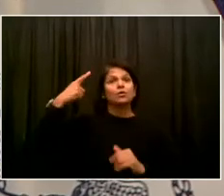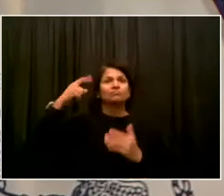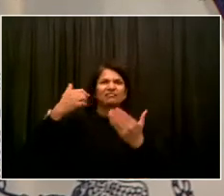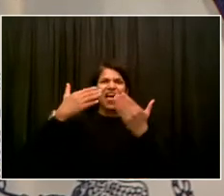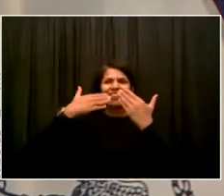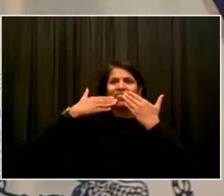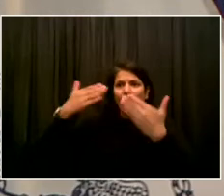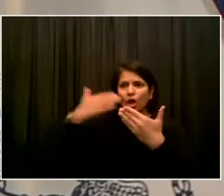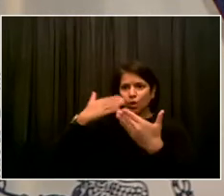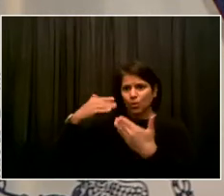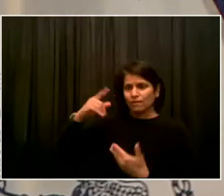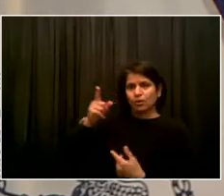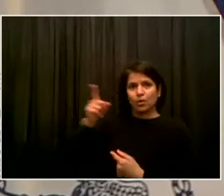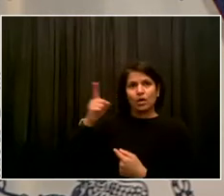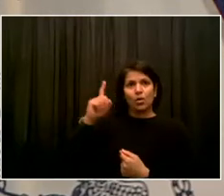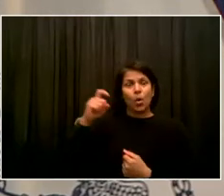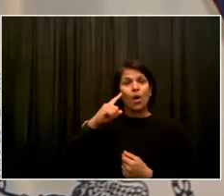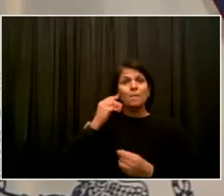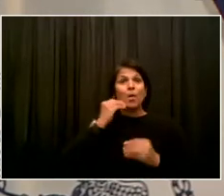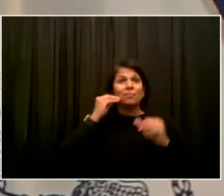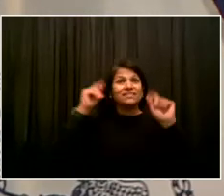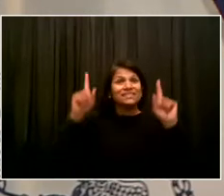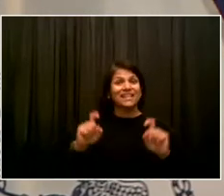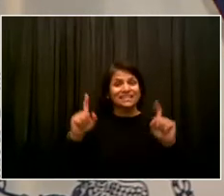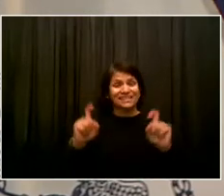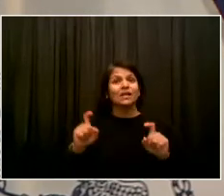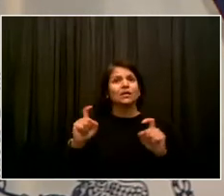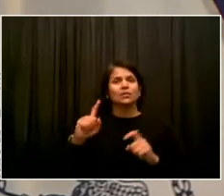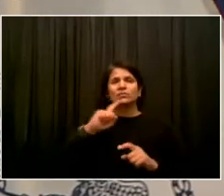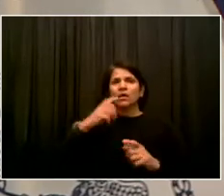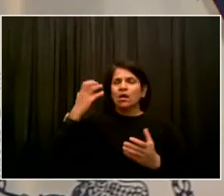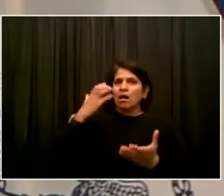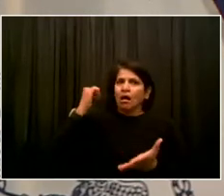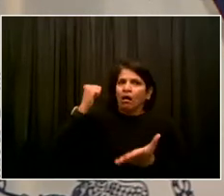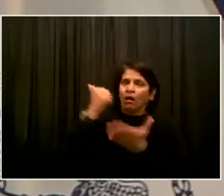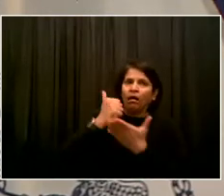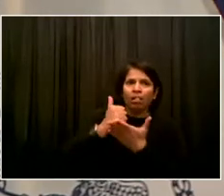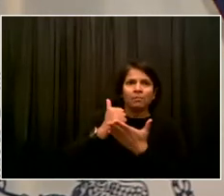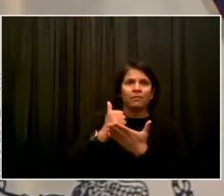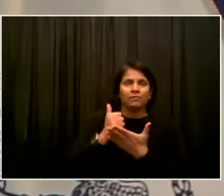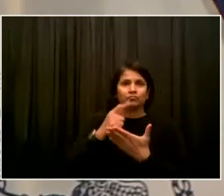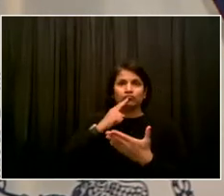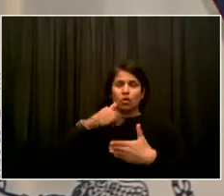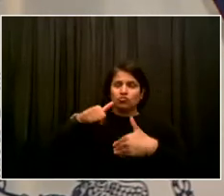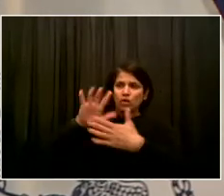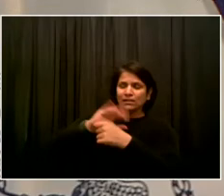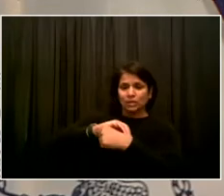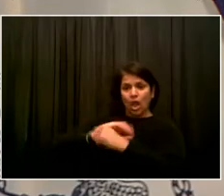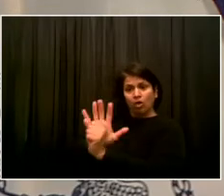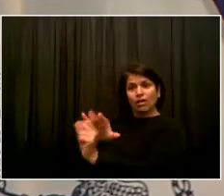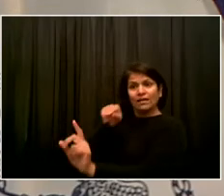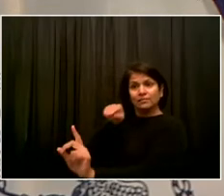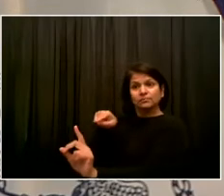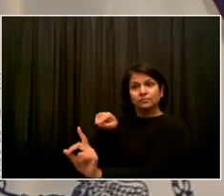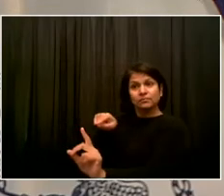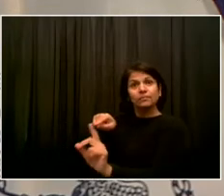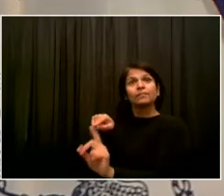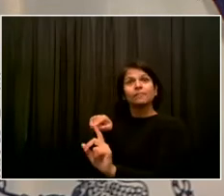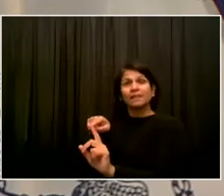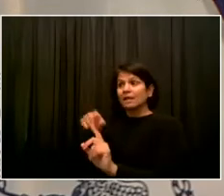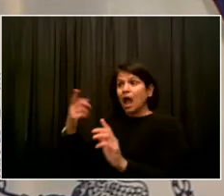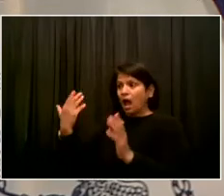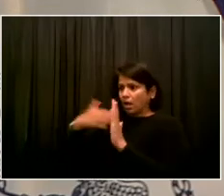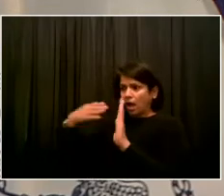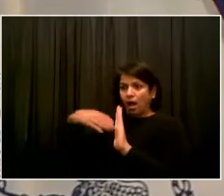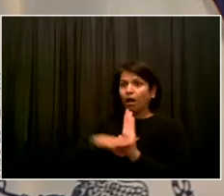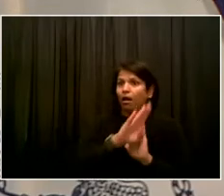are going to help us fight back this yet another wave of COVID, but we're going to fight through it and keep everyone safe and move